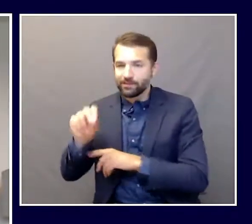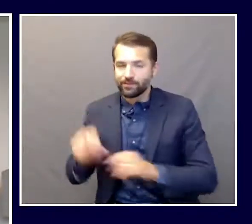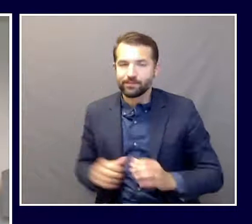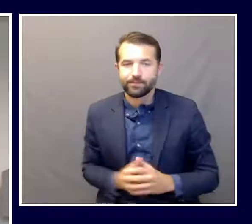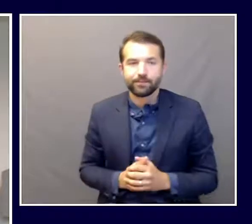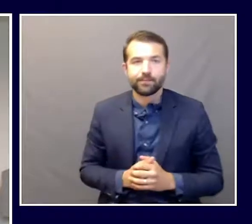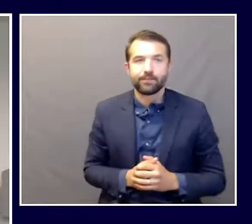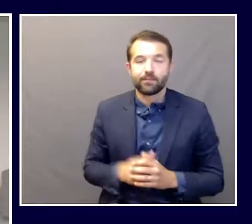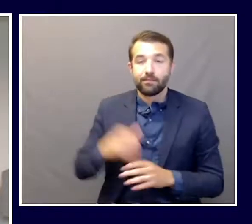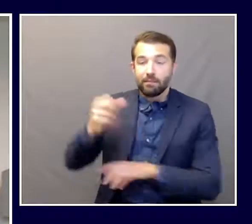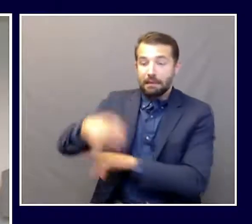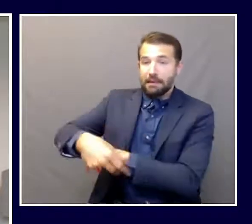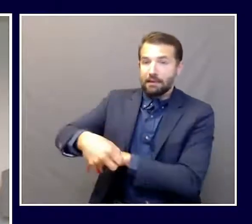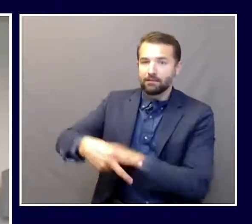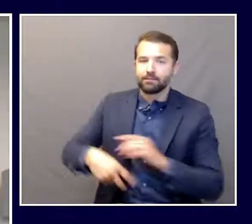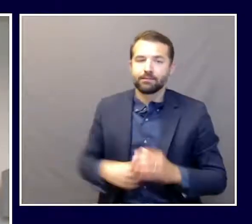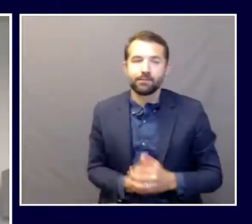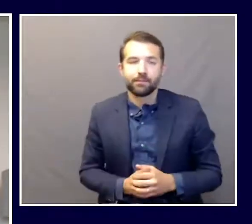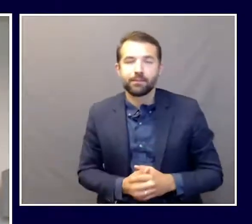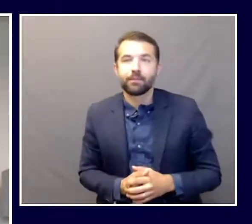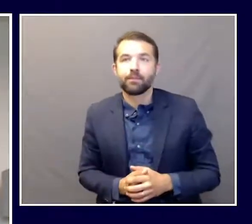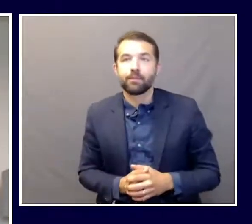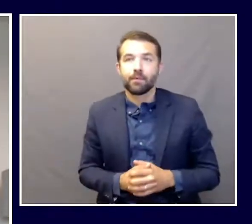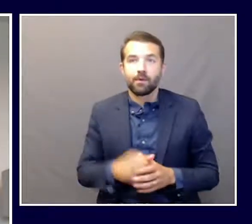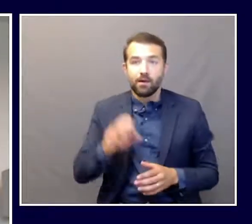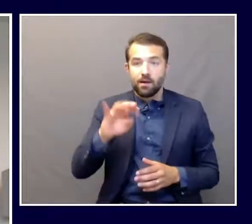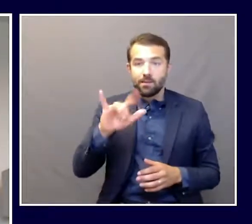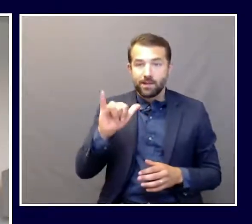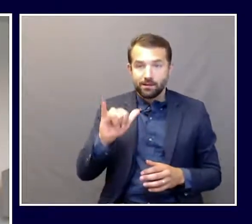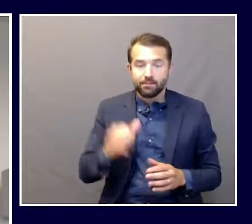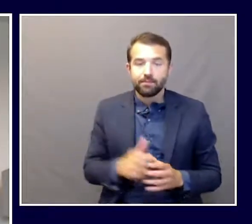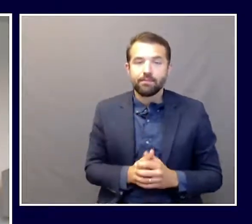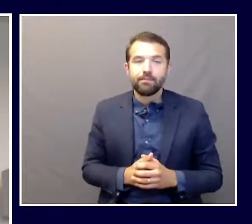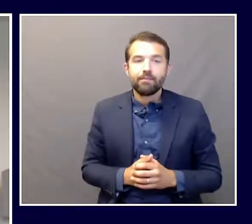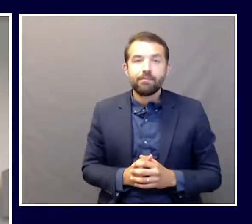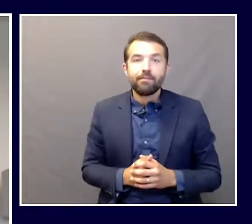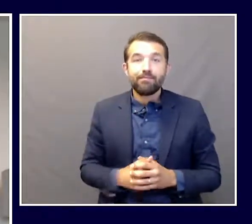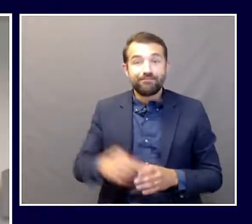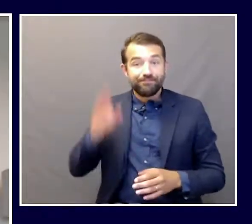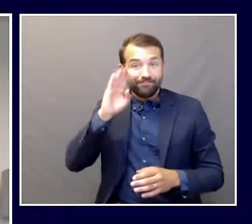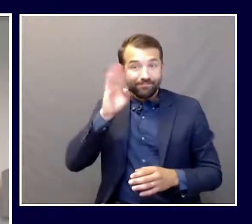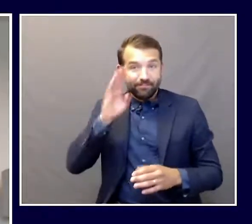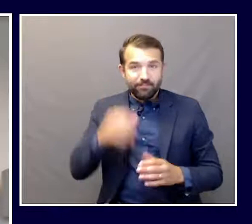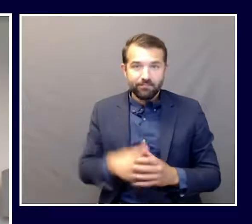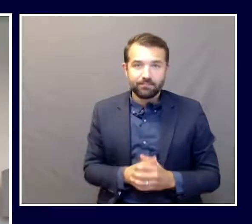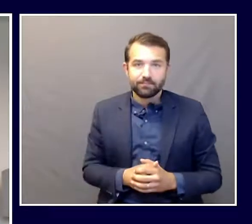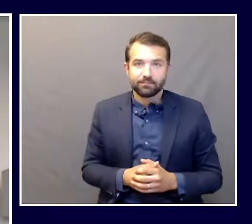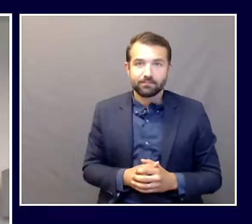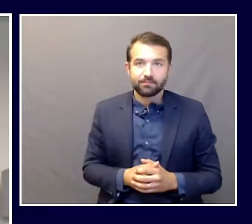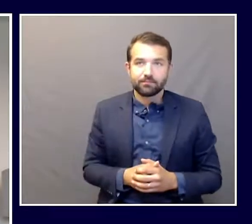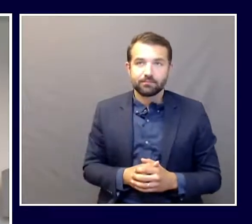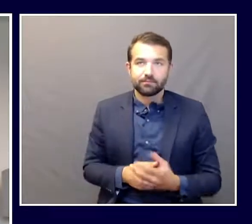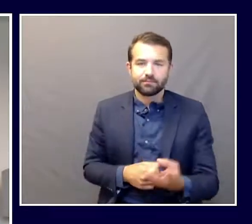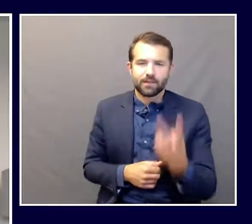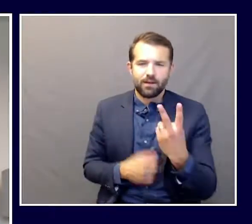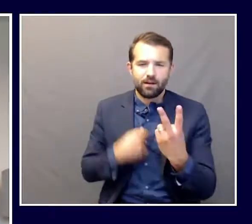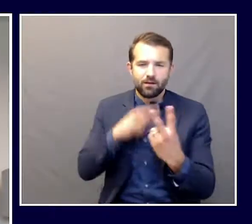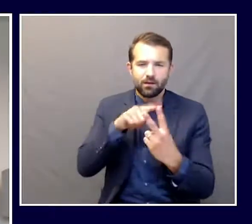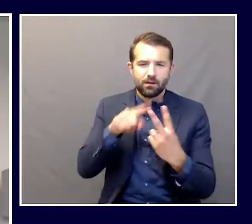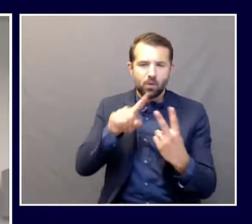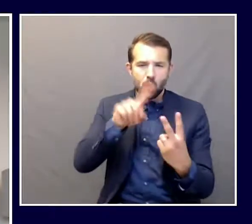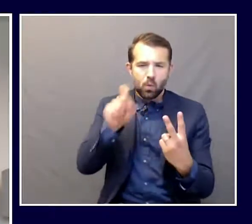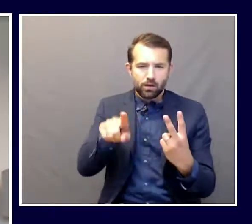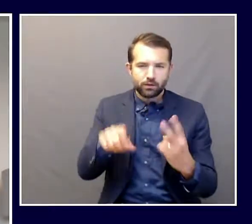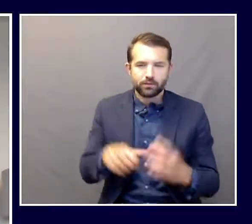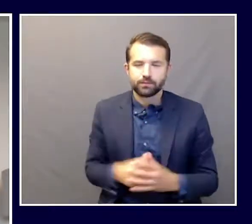Emily at the Sun Journal next. Hi, good afternoon, Dr. Shah. I have a couple of questions, and the first thing I want to ask about, I